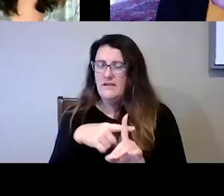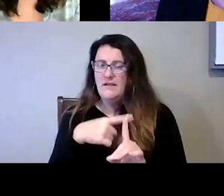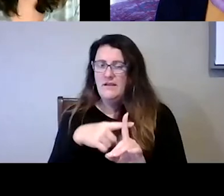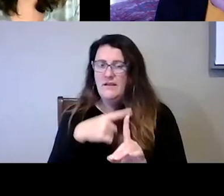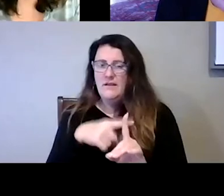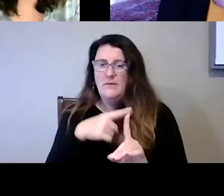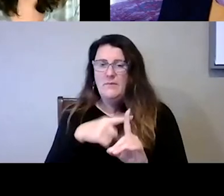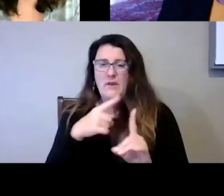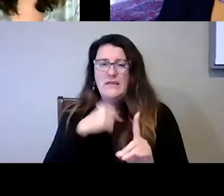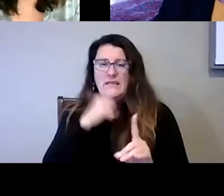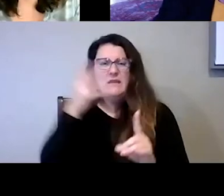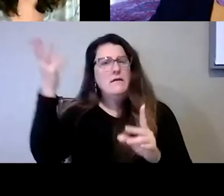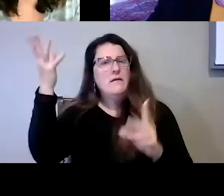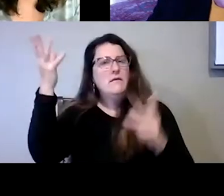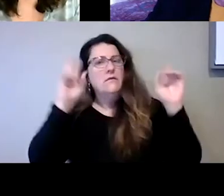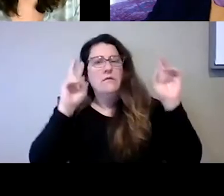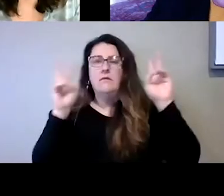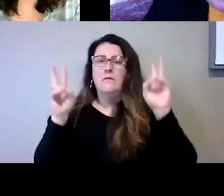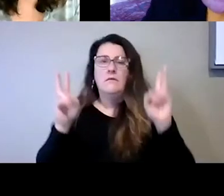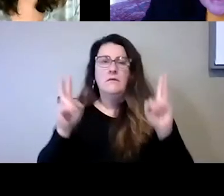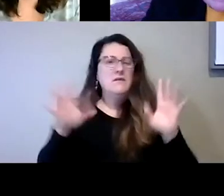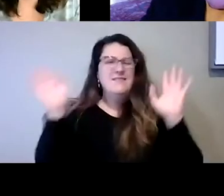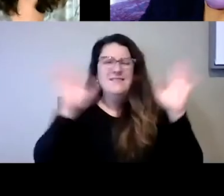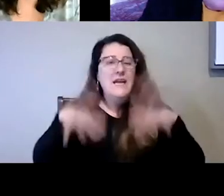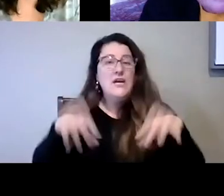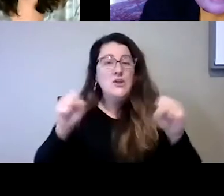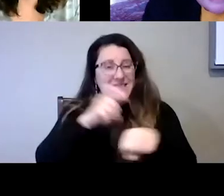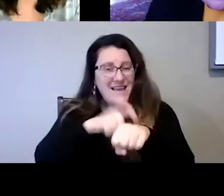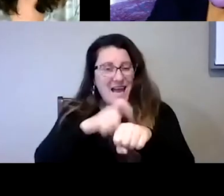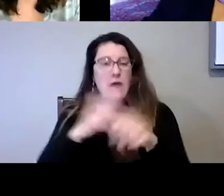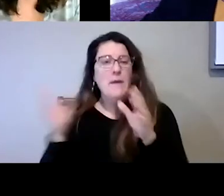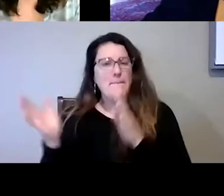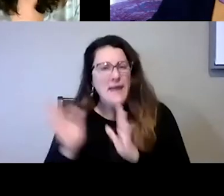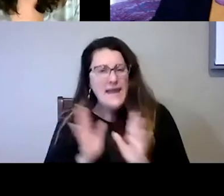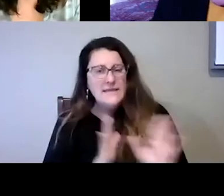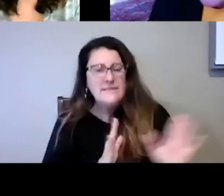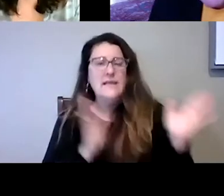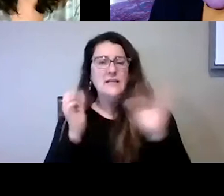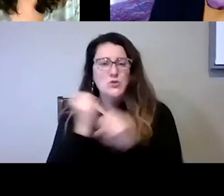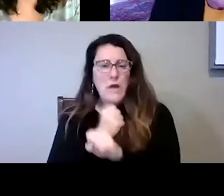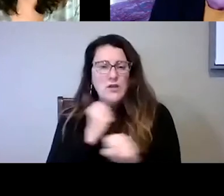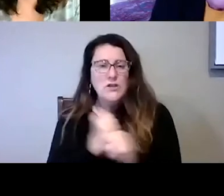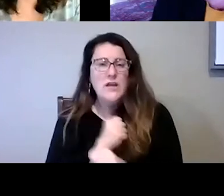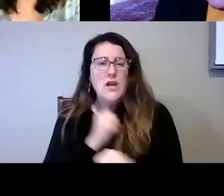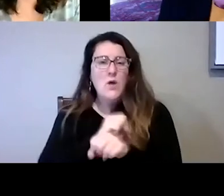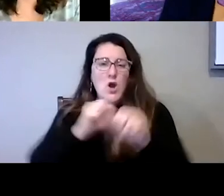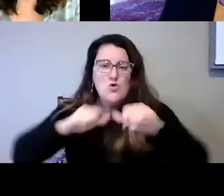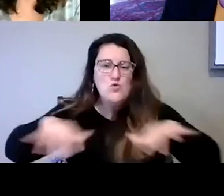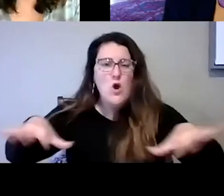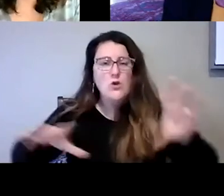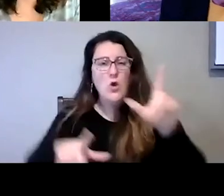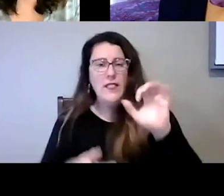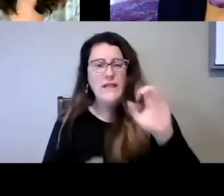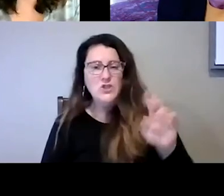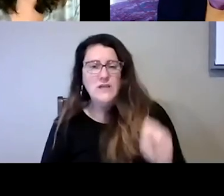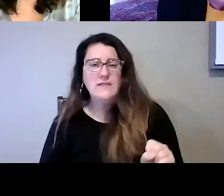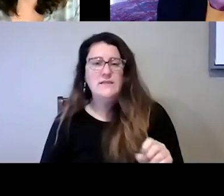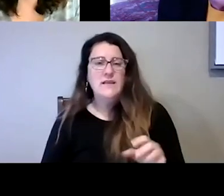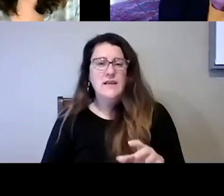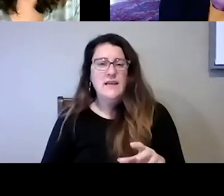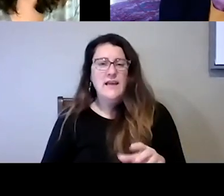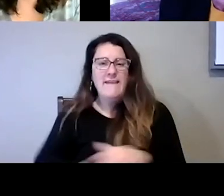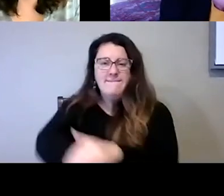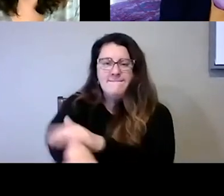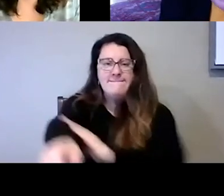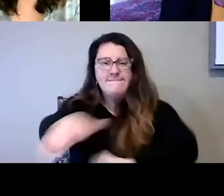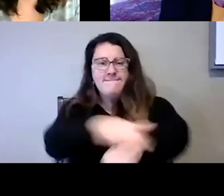of the air. It took strategy and timing and pacing and people working across coalitions and trying to peel off pieces